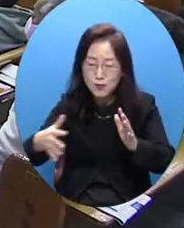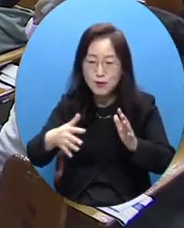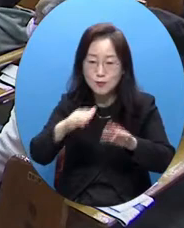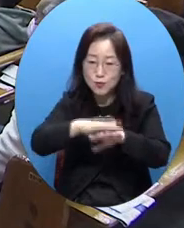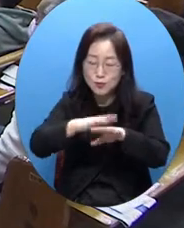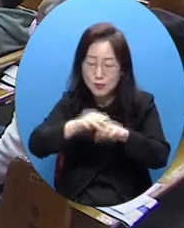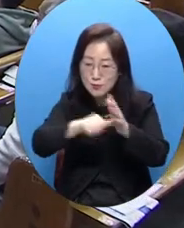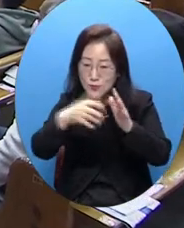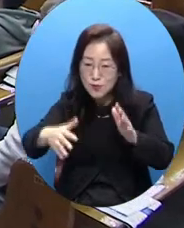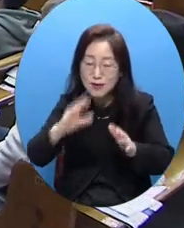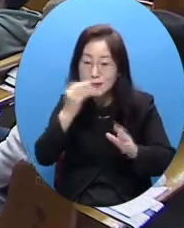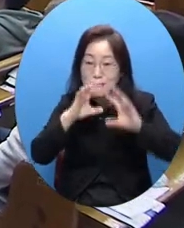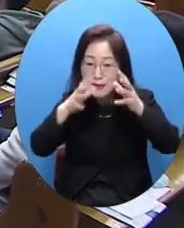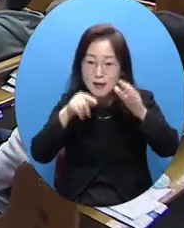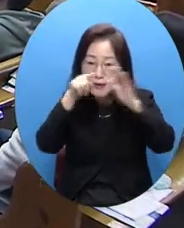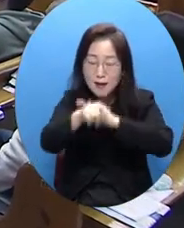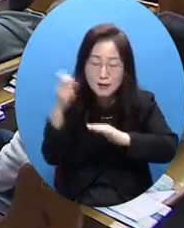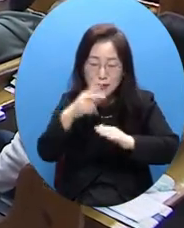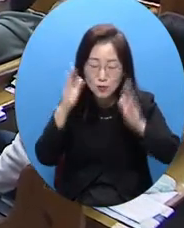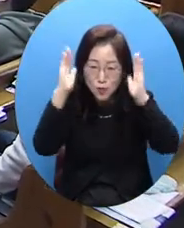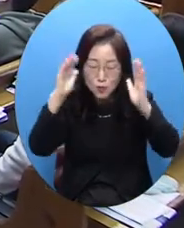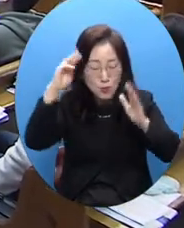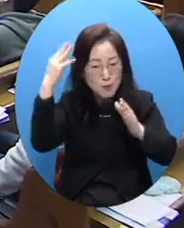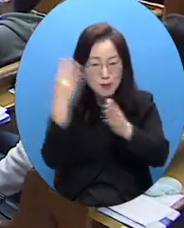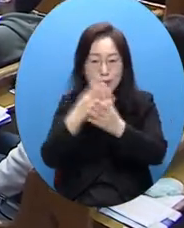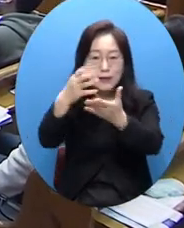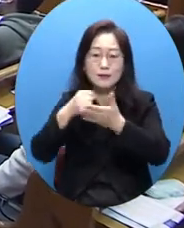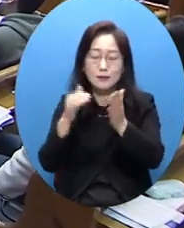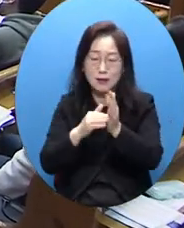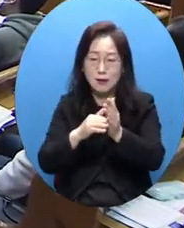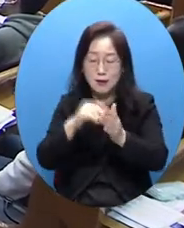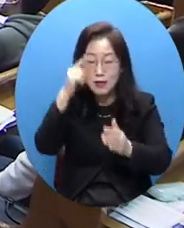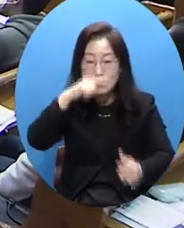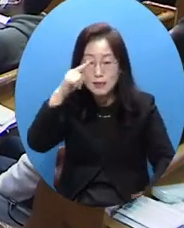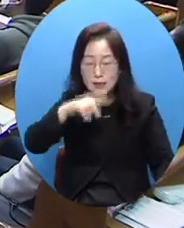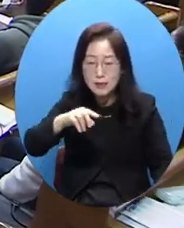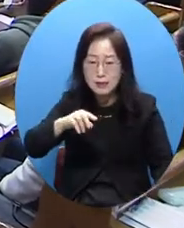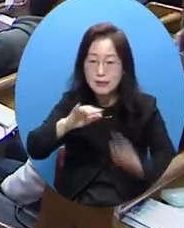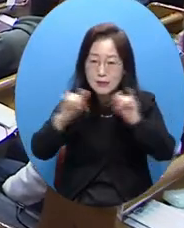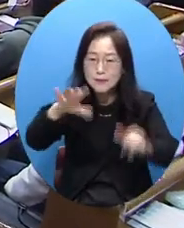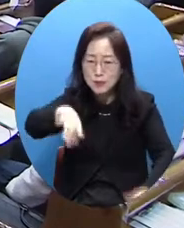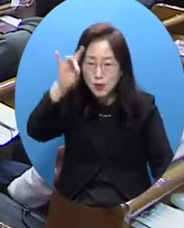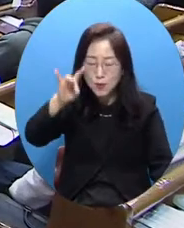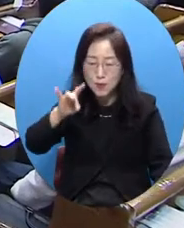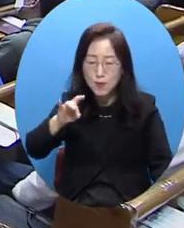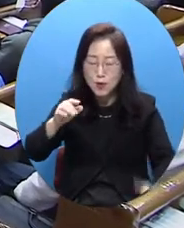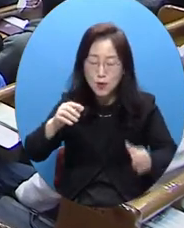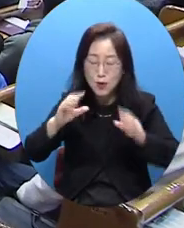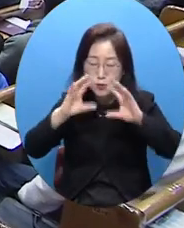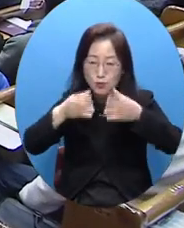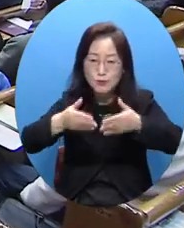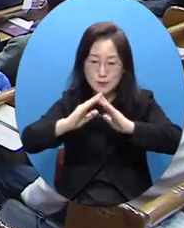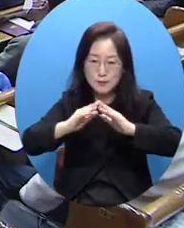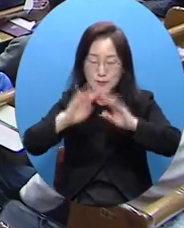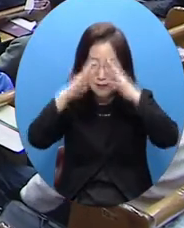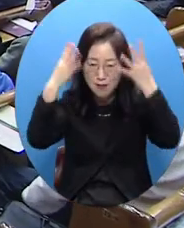in Denmark he contributed greatly to the farming industry of Korea